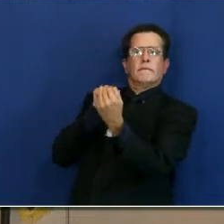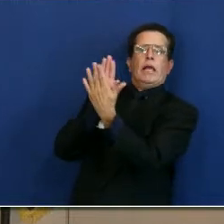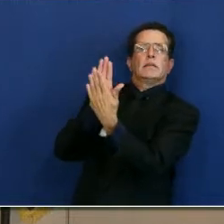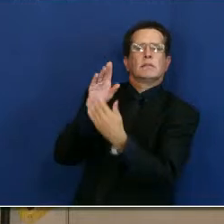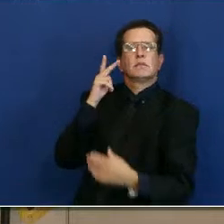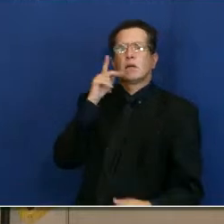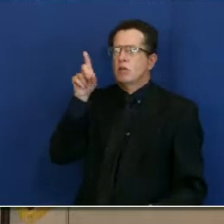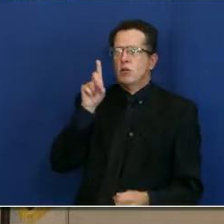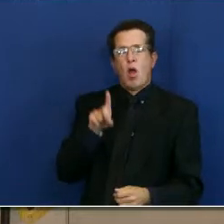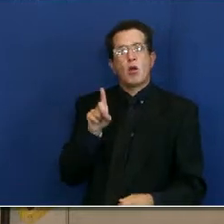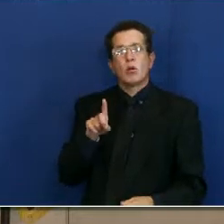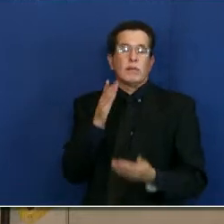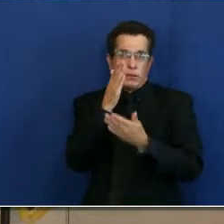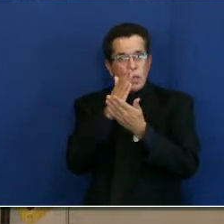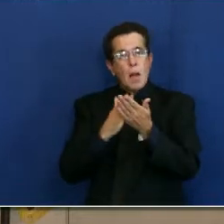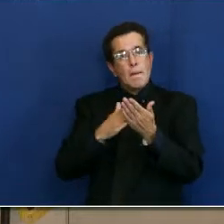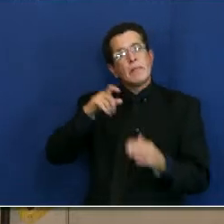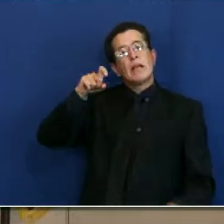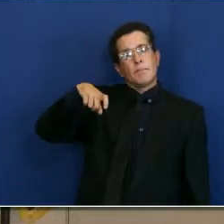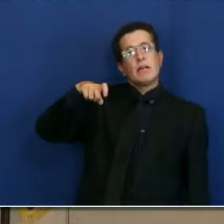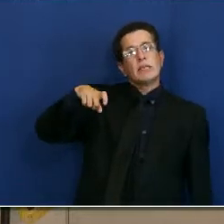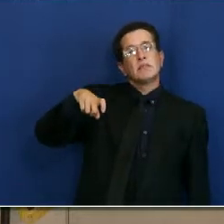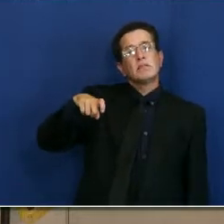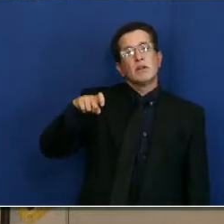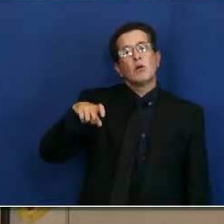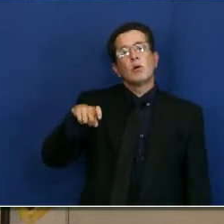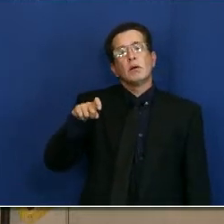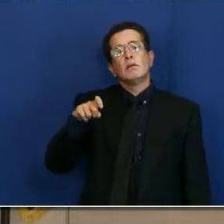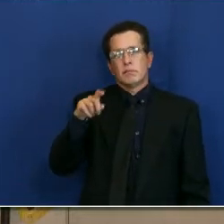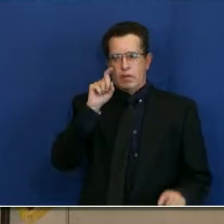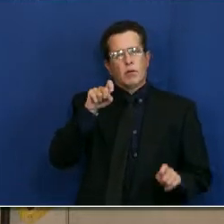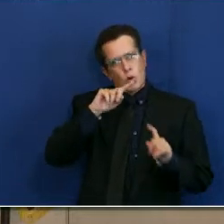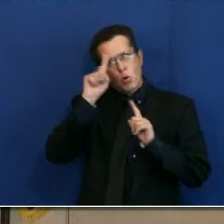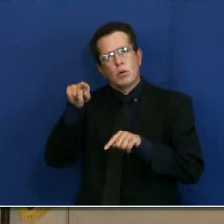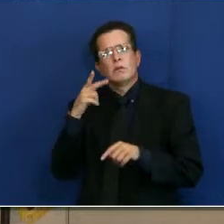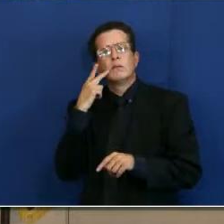some conditions necessitate a face-to-face